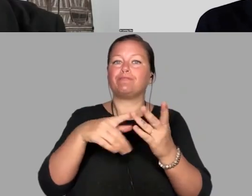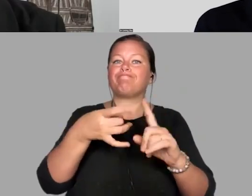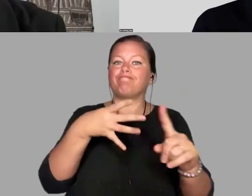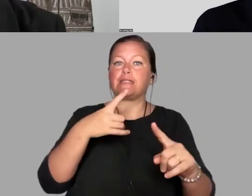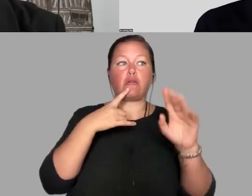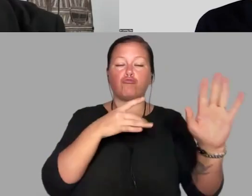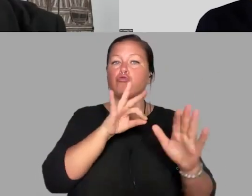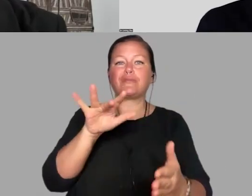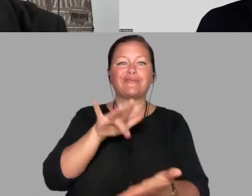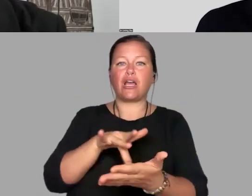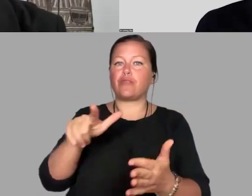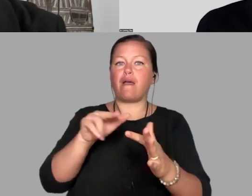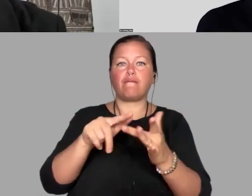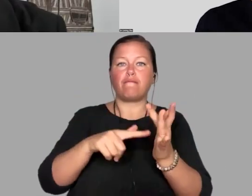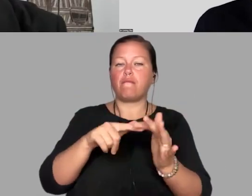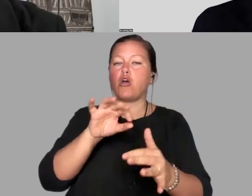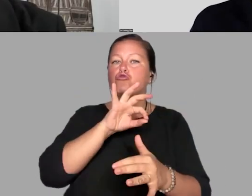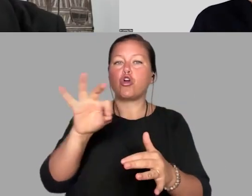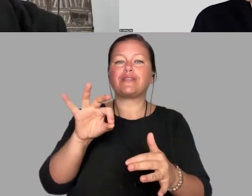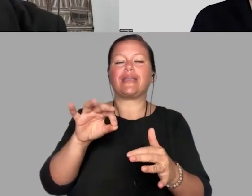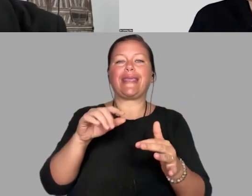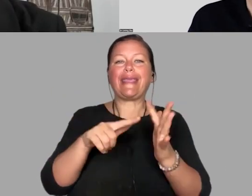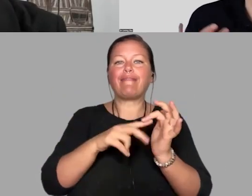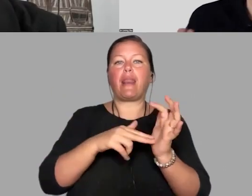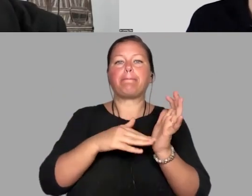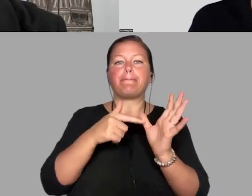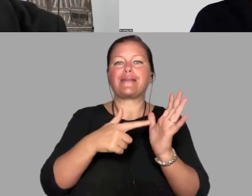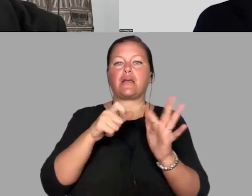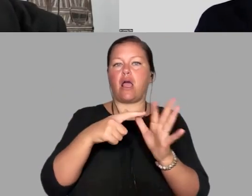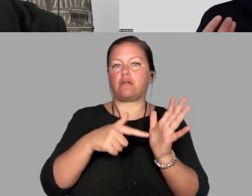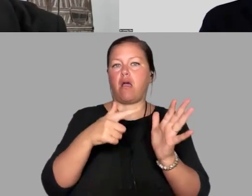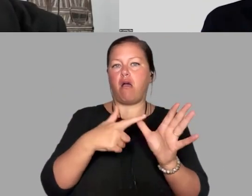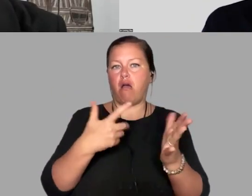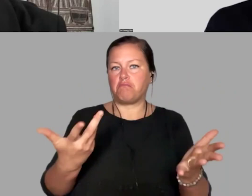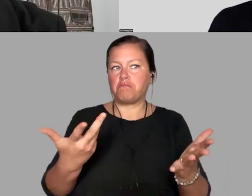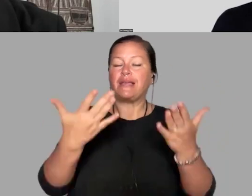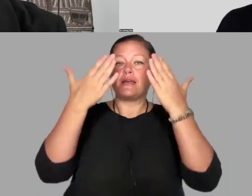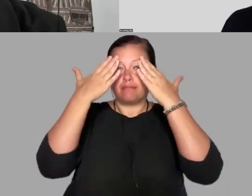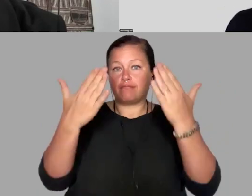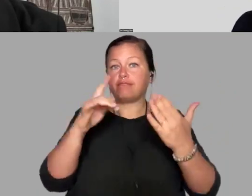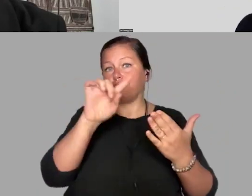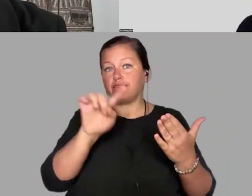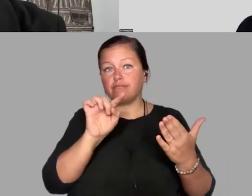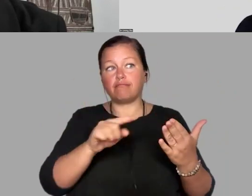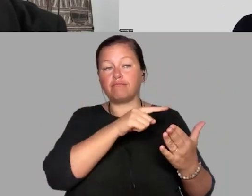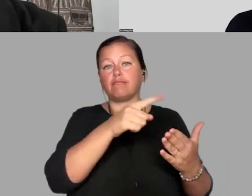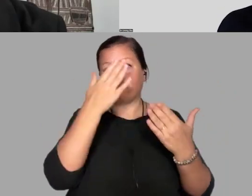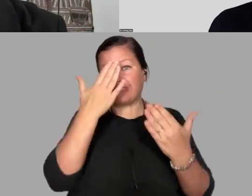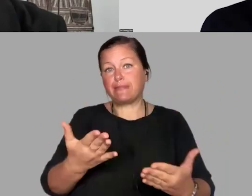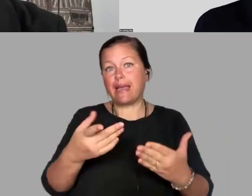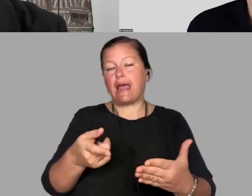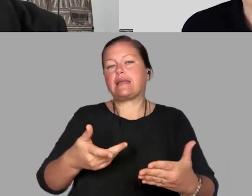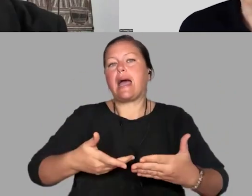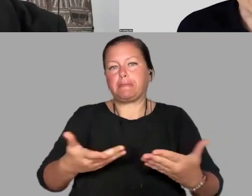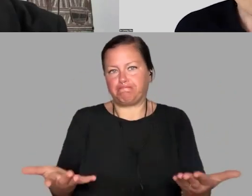at all, not even metadata is possible. However, of course, it's whether people respects that is a different thing.